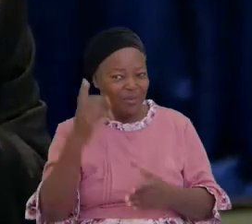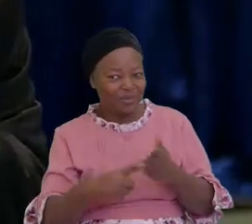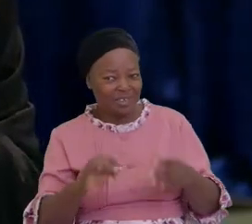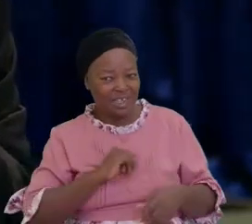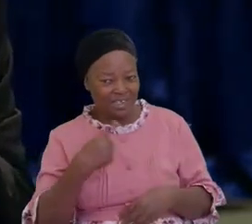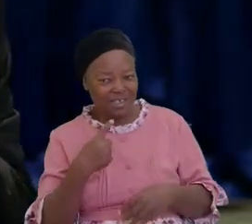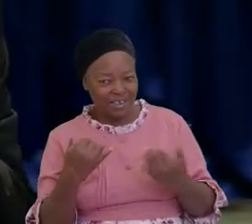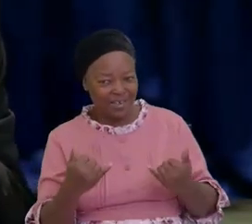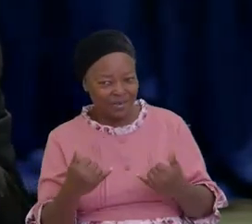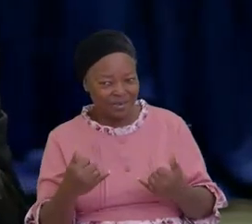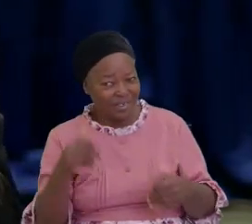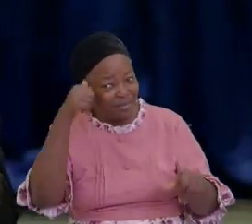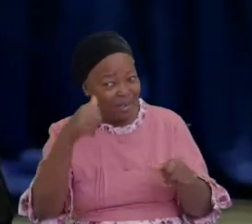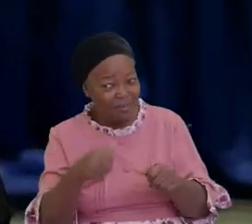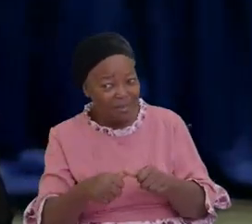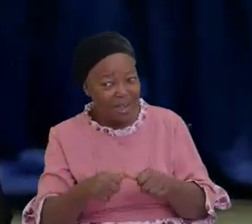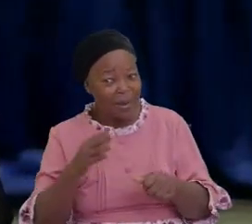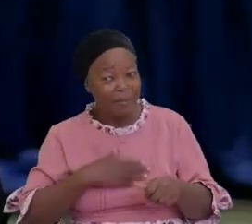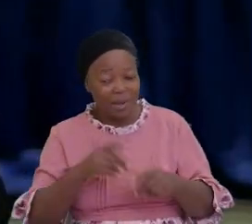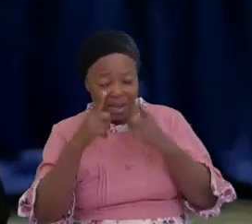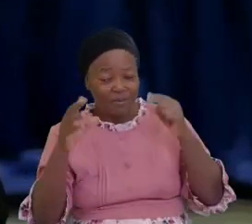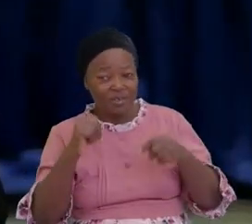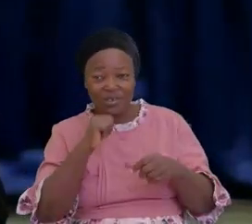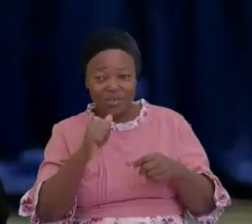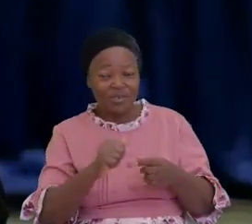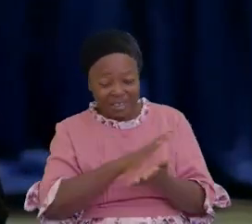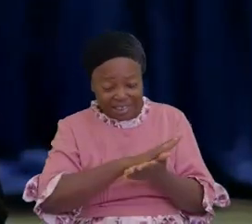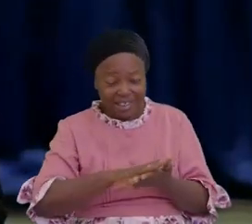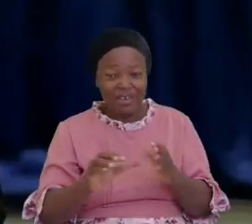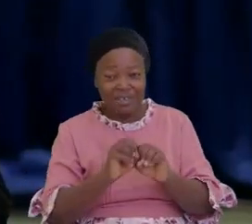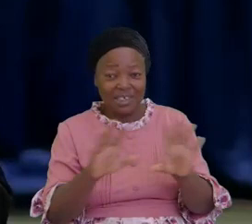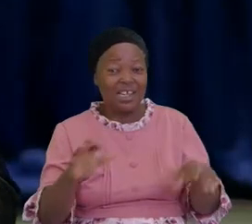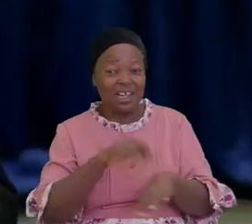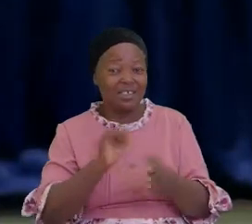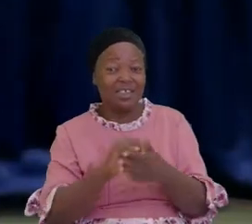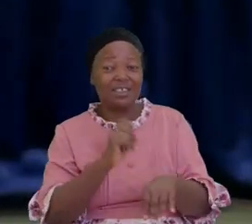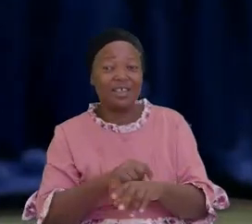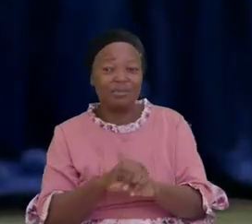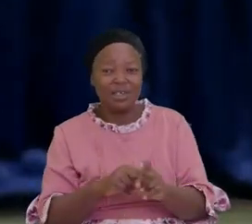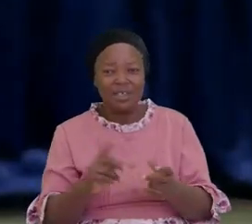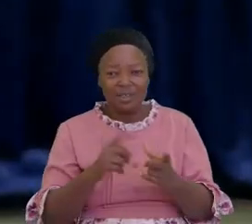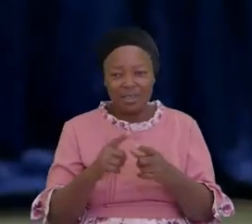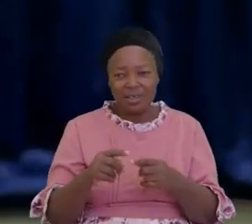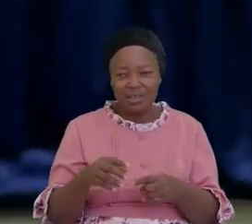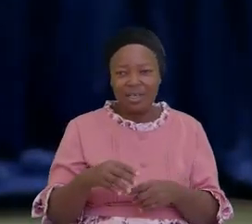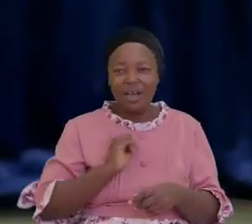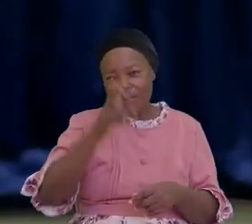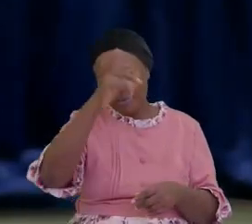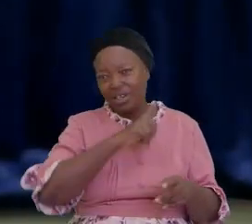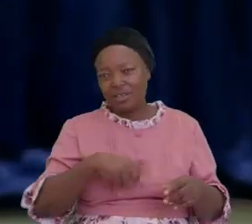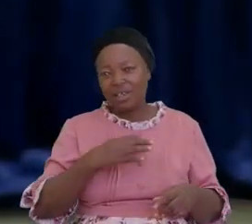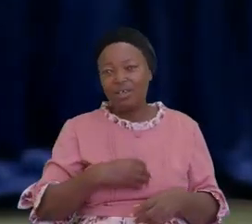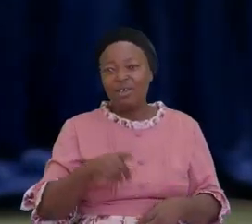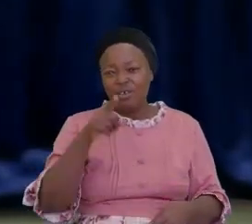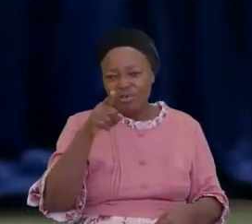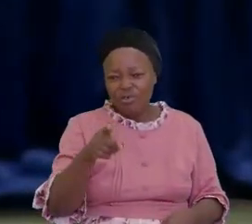Remember, my language was not polished at that time. I said, you are the only black